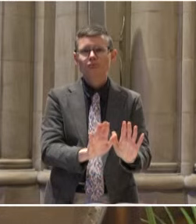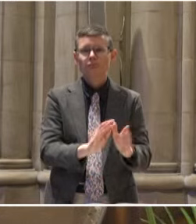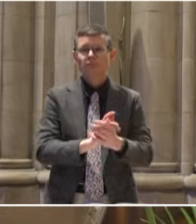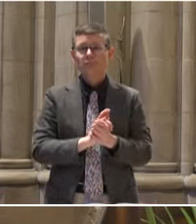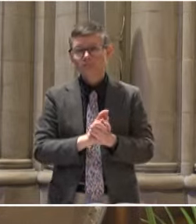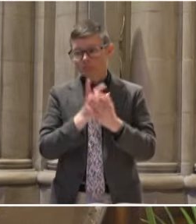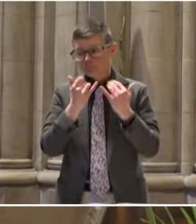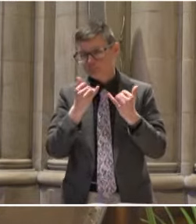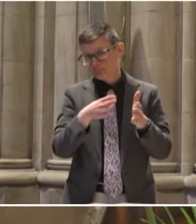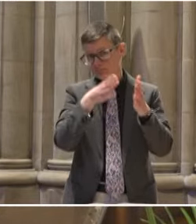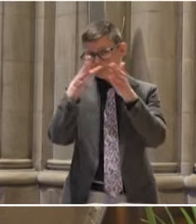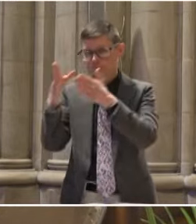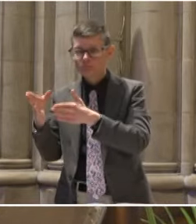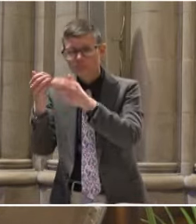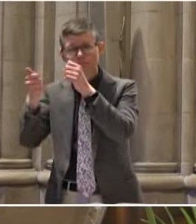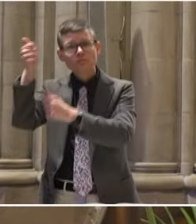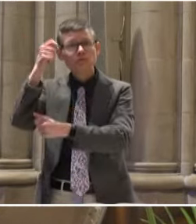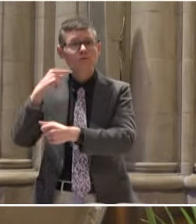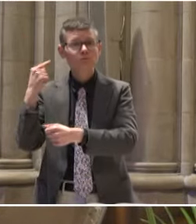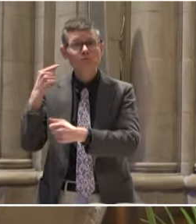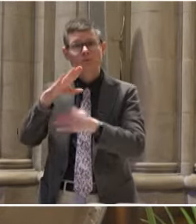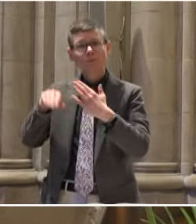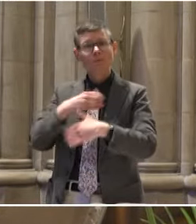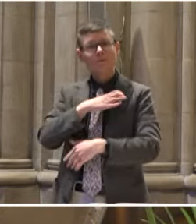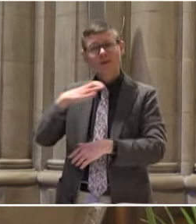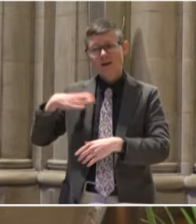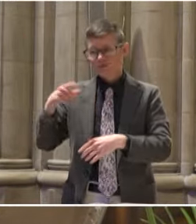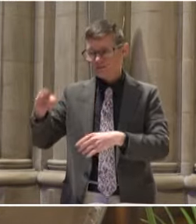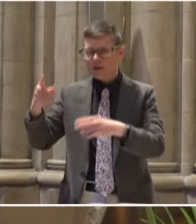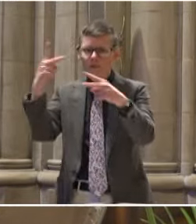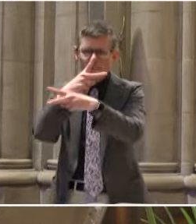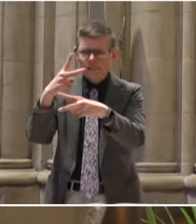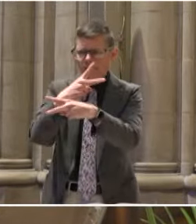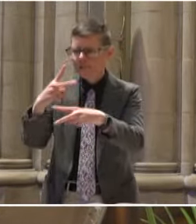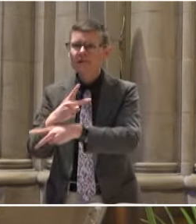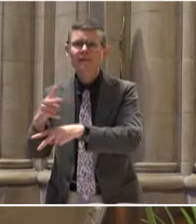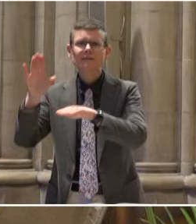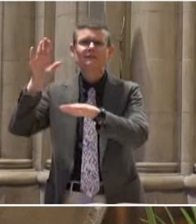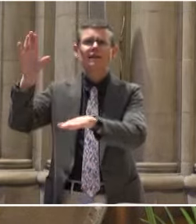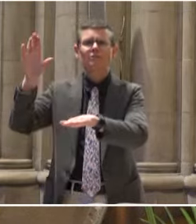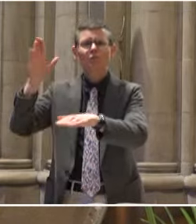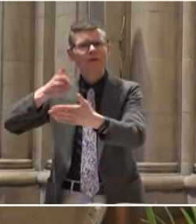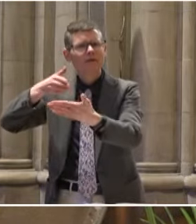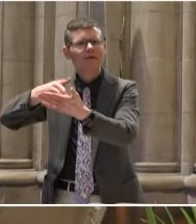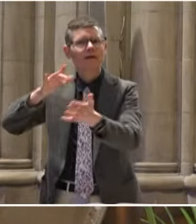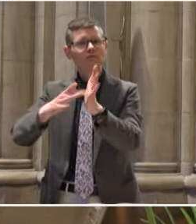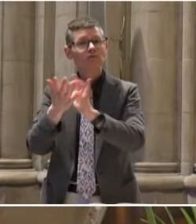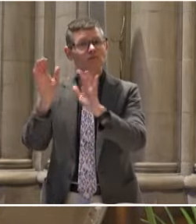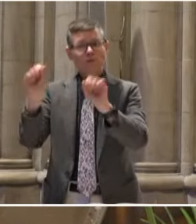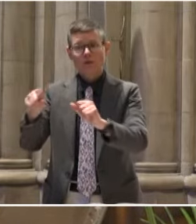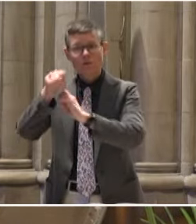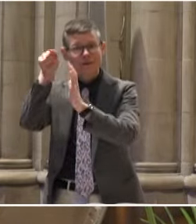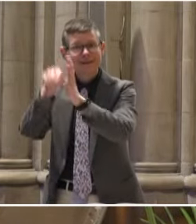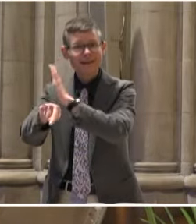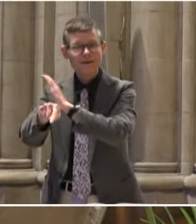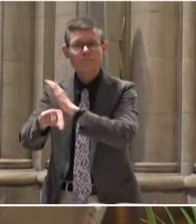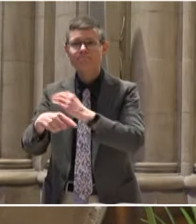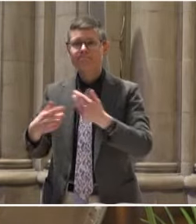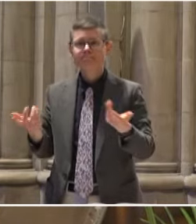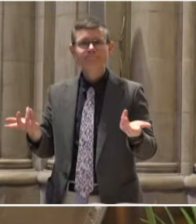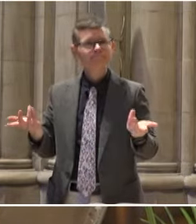council were looking for testimony against Jesus to put him to death. But they found